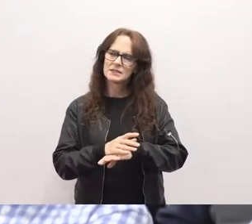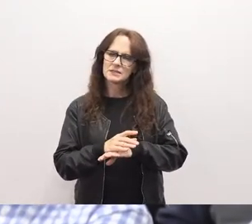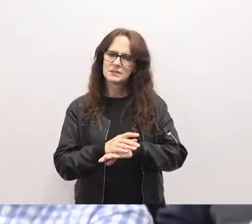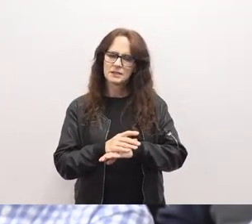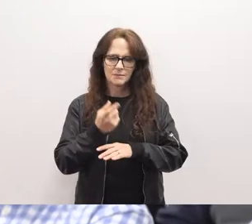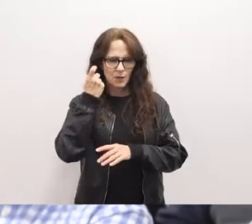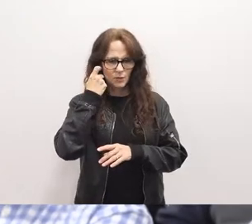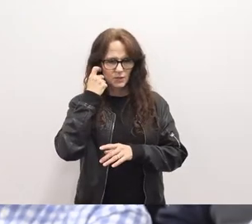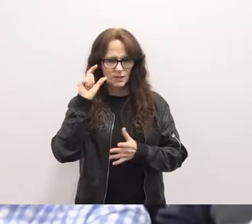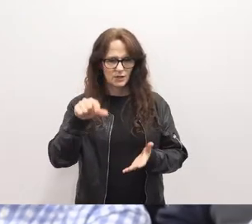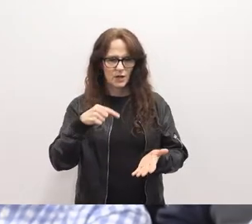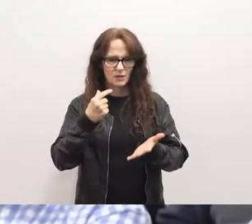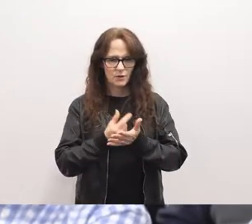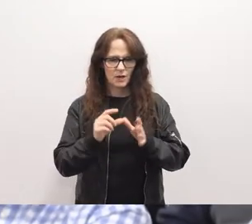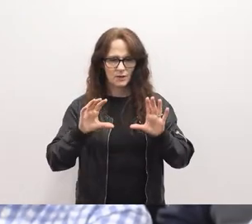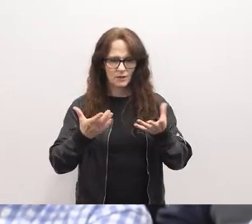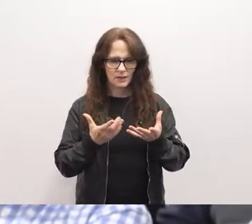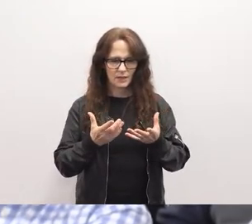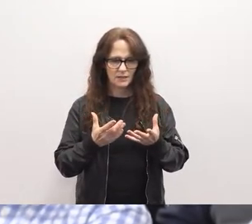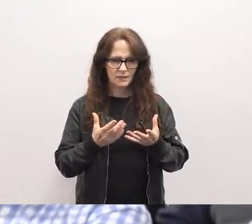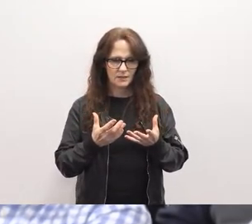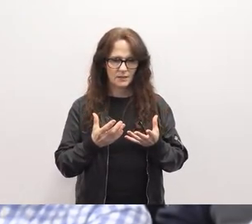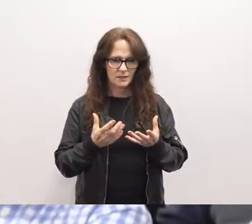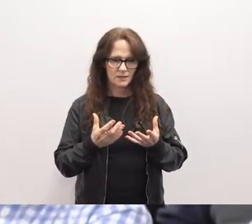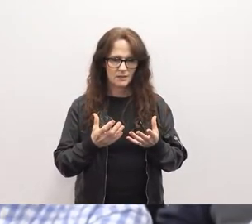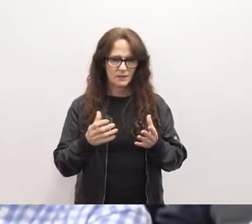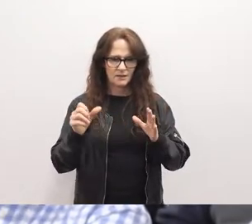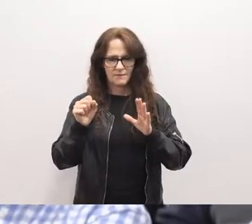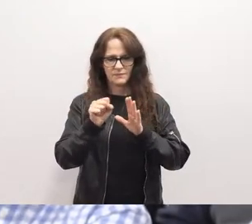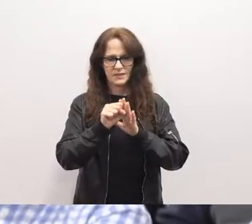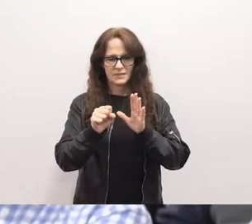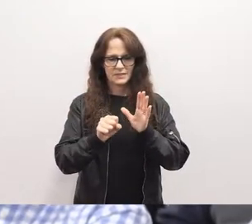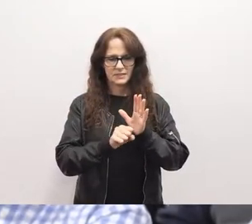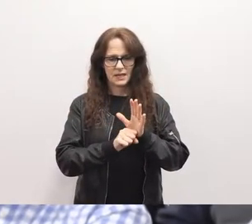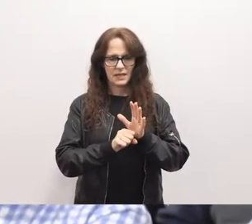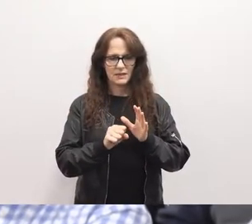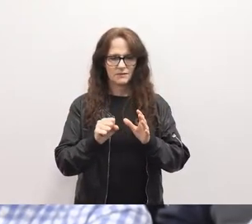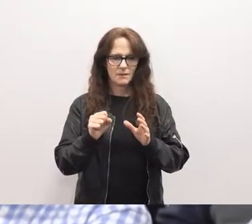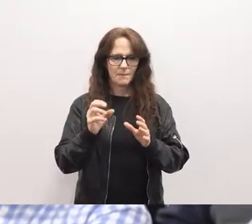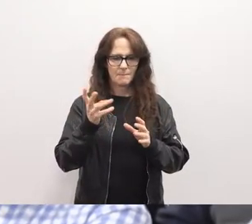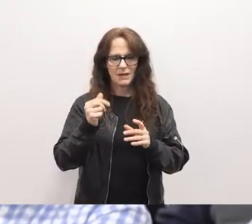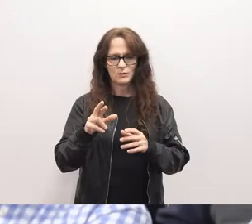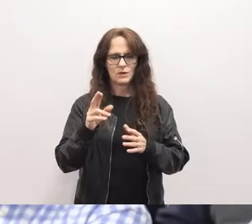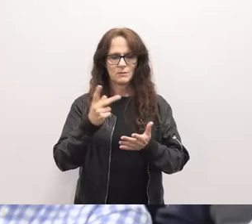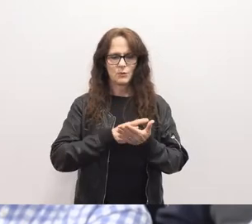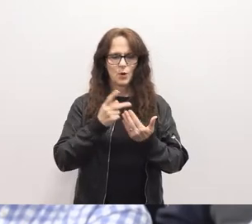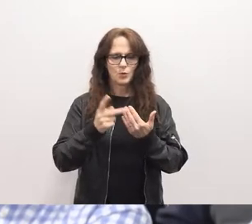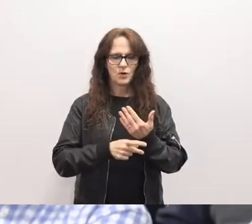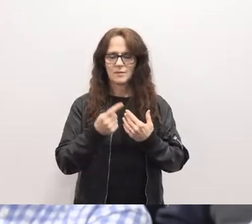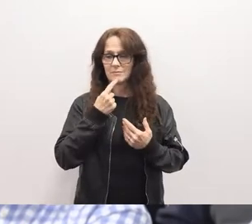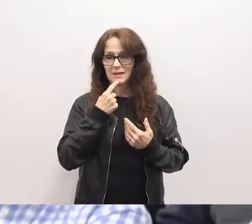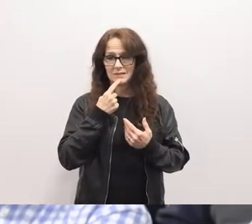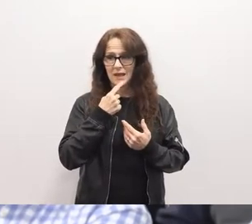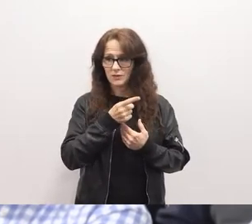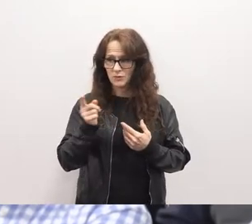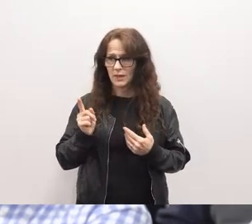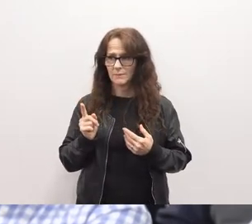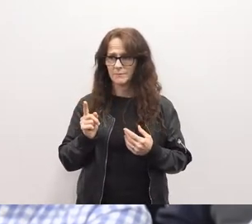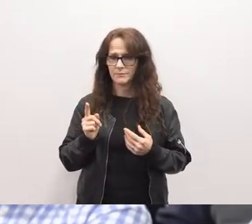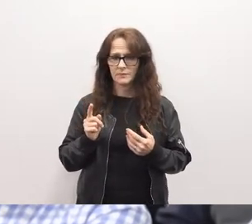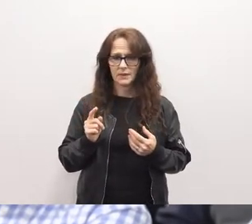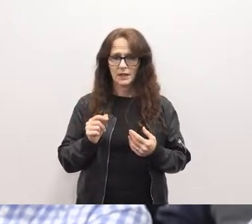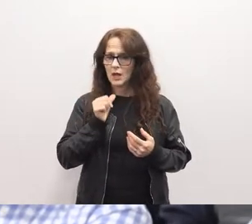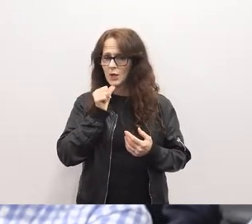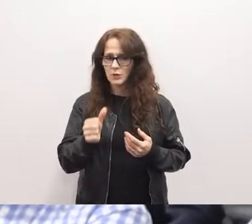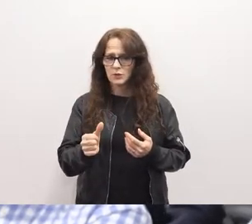the most recent graduating class of the state's Chief Technology Mentoring Program. And I said to them, don't